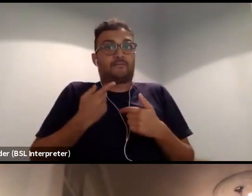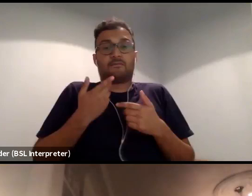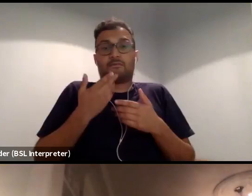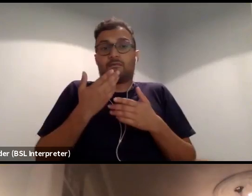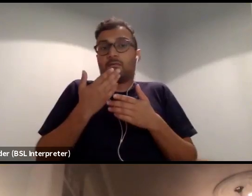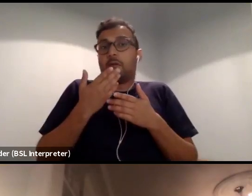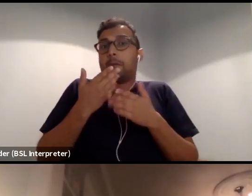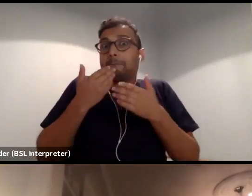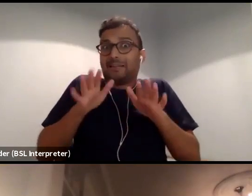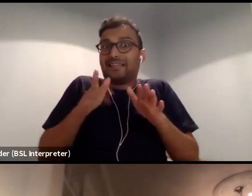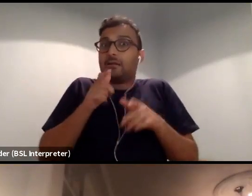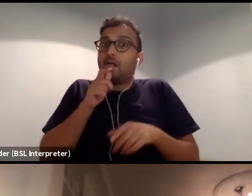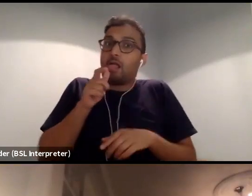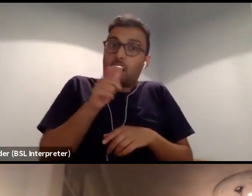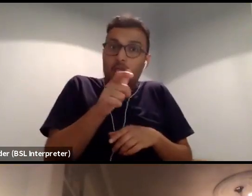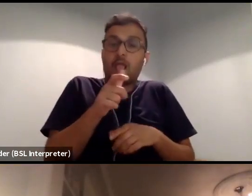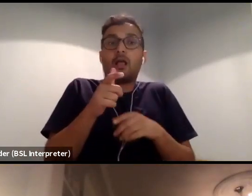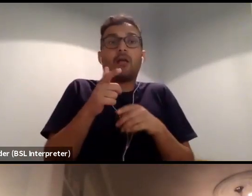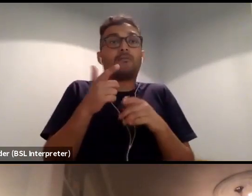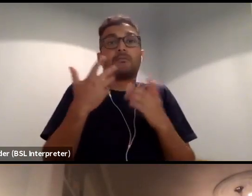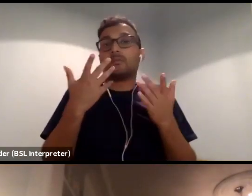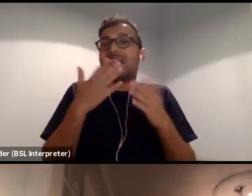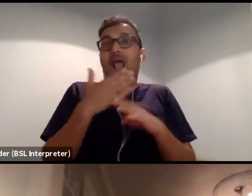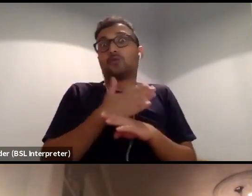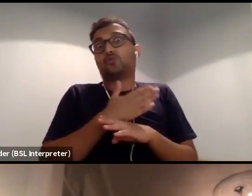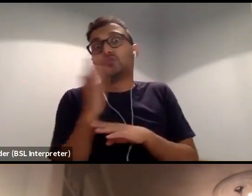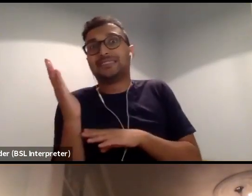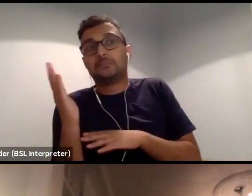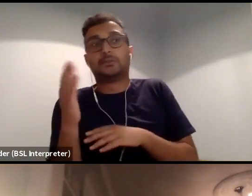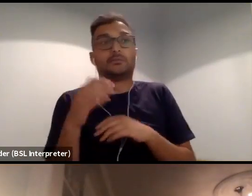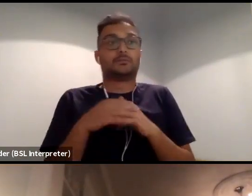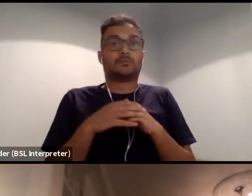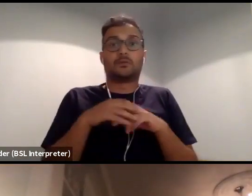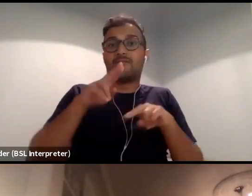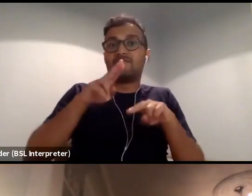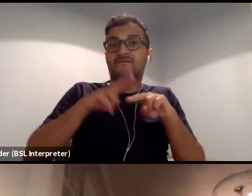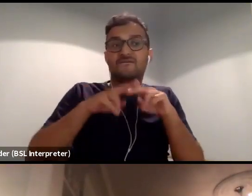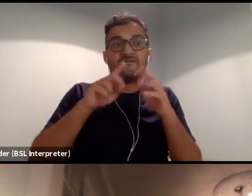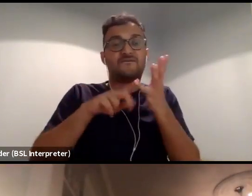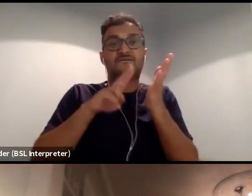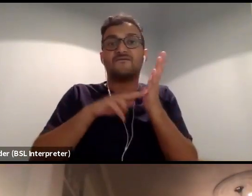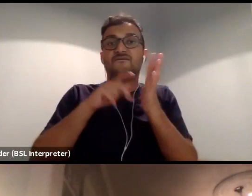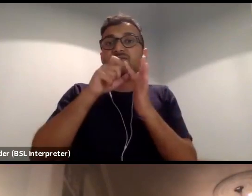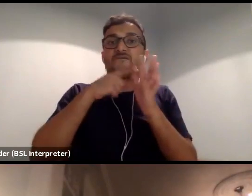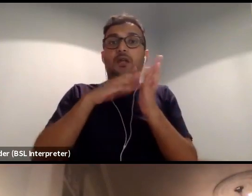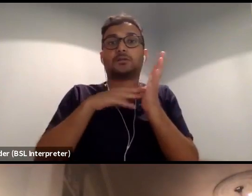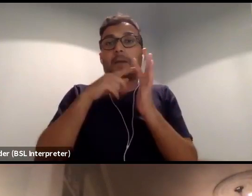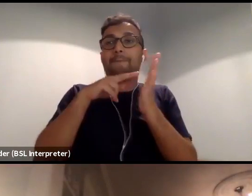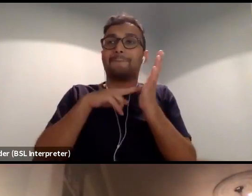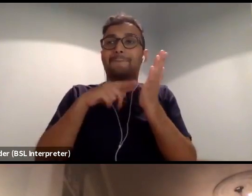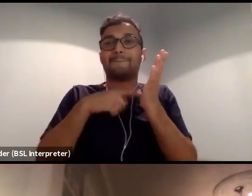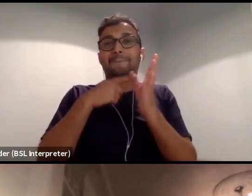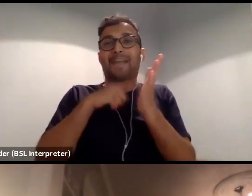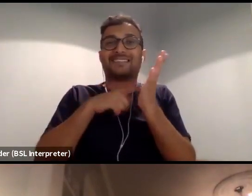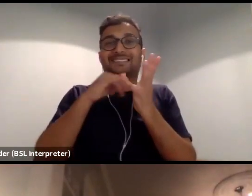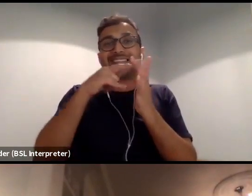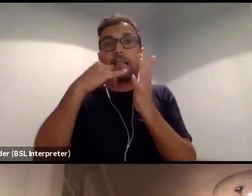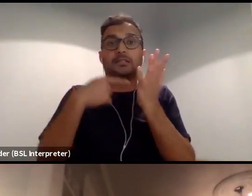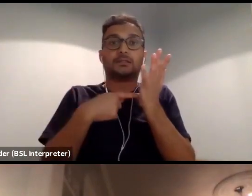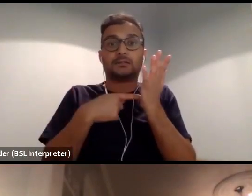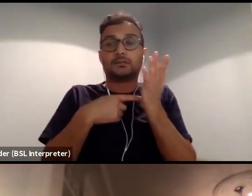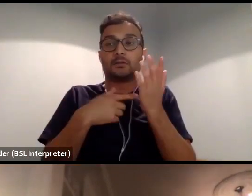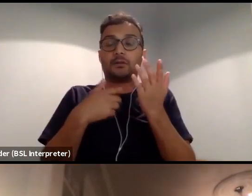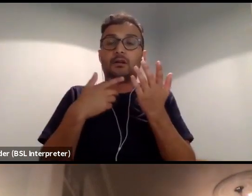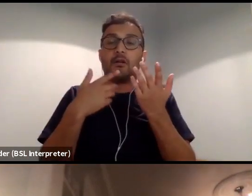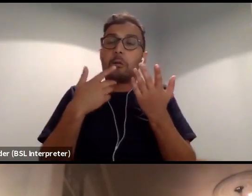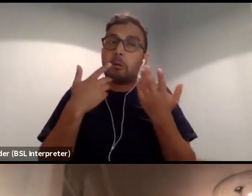word terrorist. But you're completely right. You know, there are sort of proxy words, I guess, and I'm lumping them